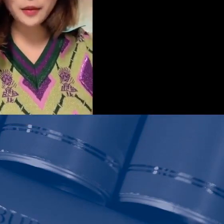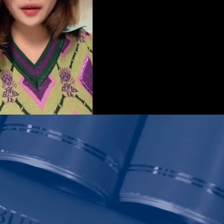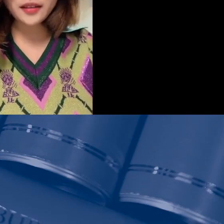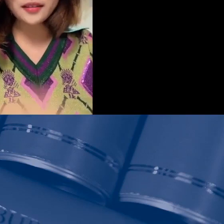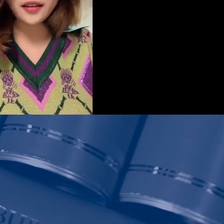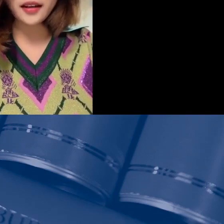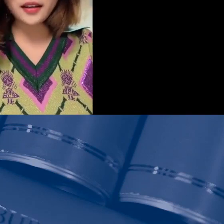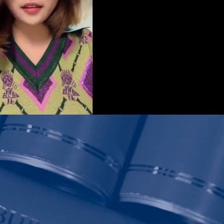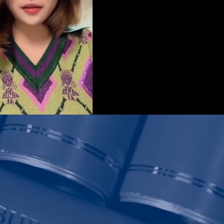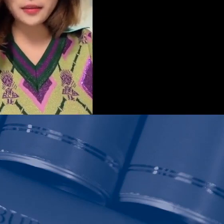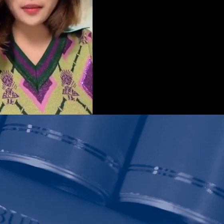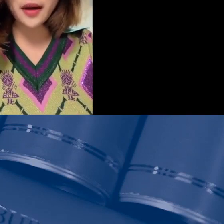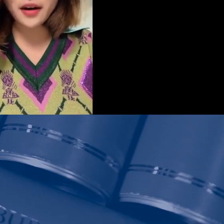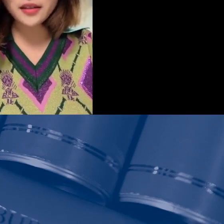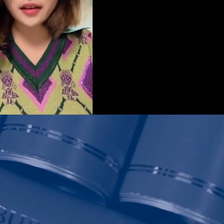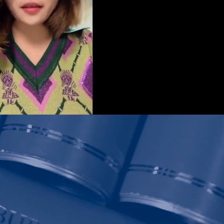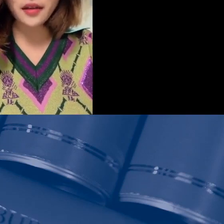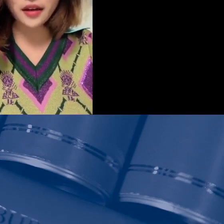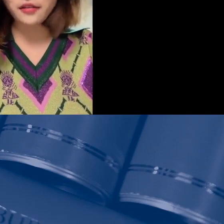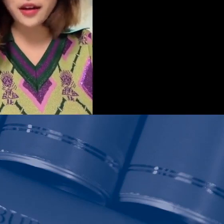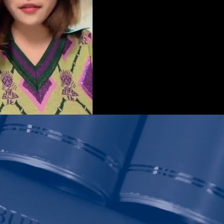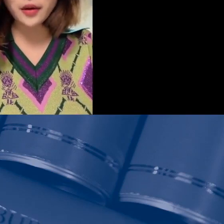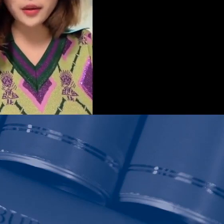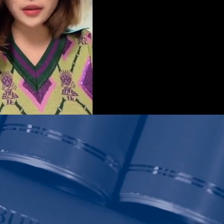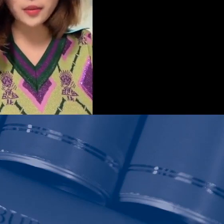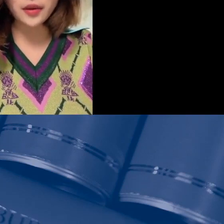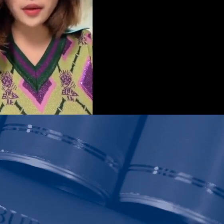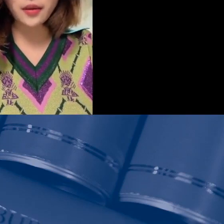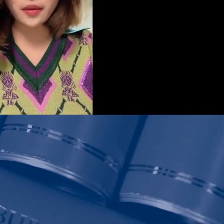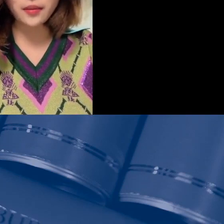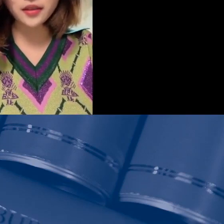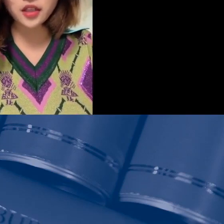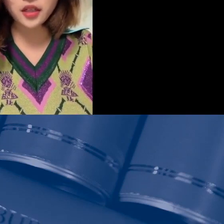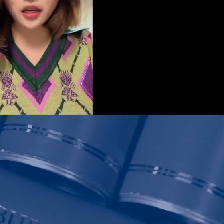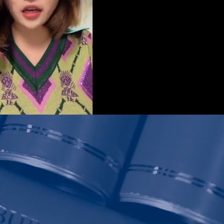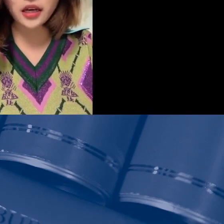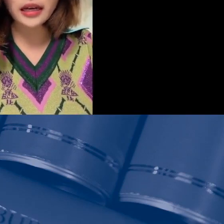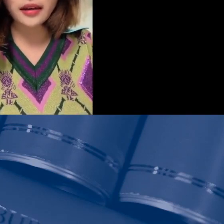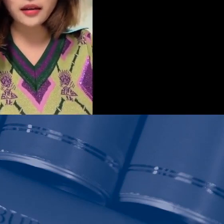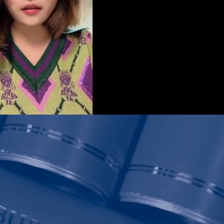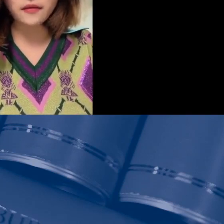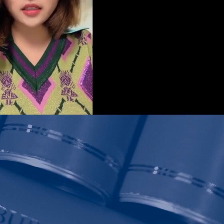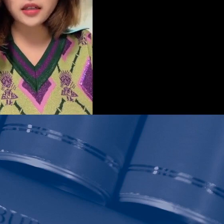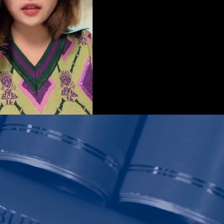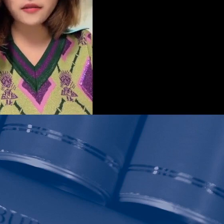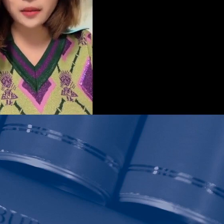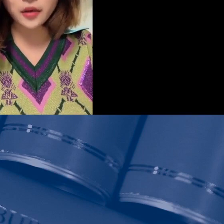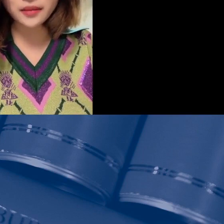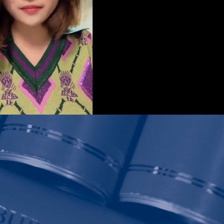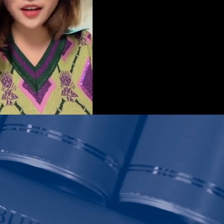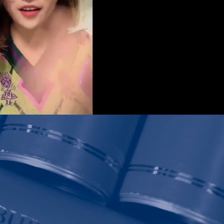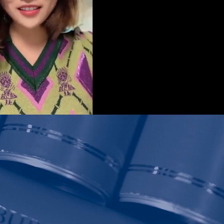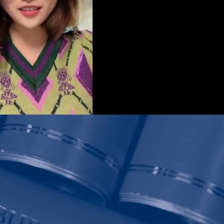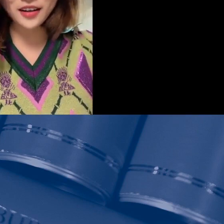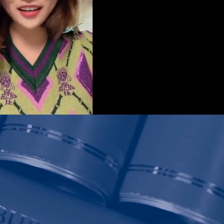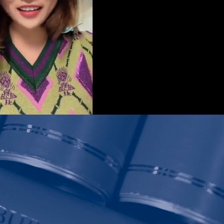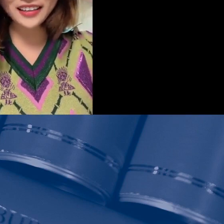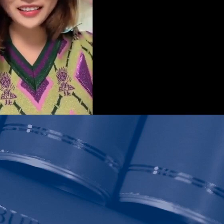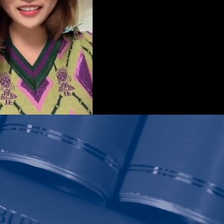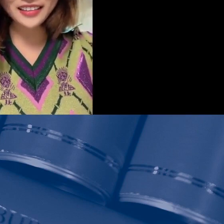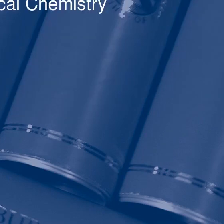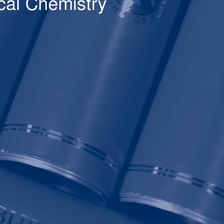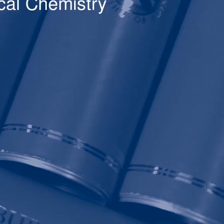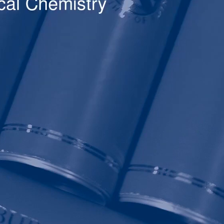Hi everyone, I'd like to thank my parents and thank you for everyone who is supporting me through the master journey here in the University of Edinburgh. Congrats, St.